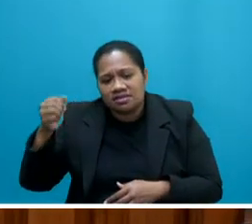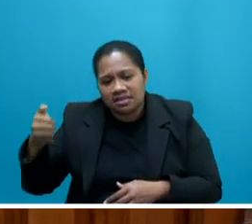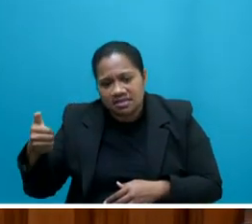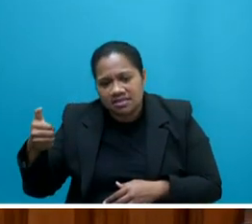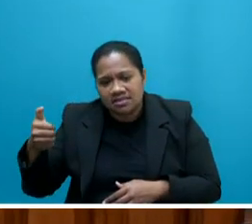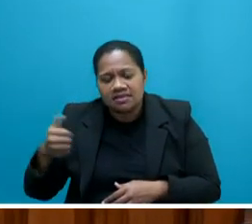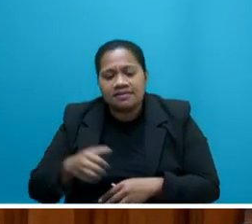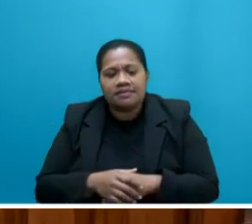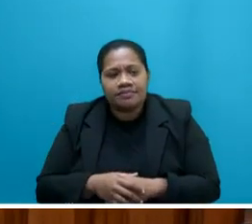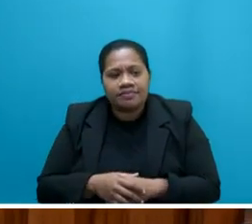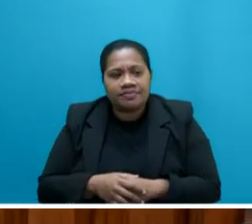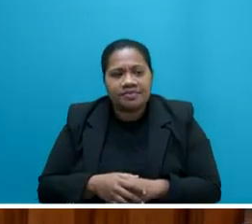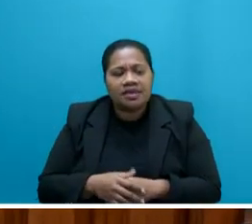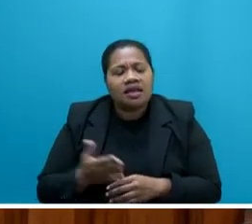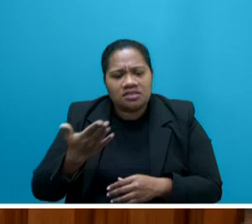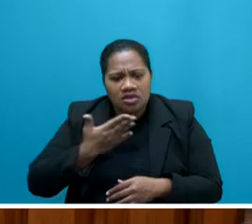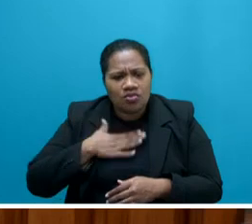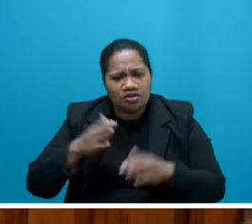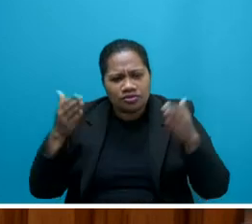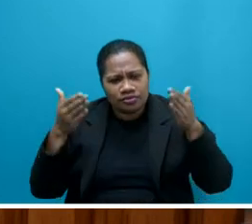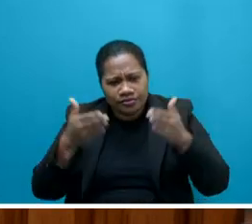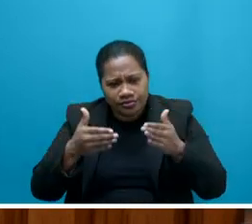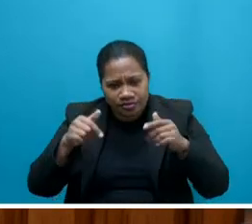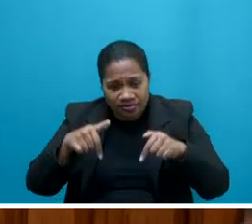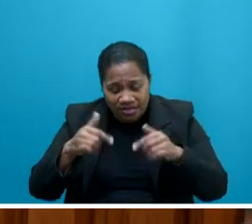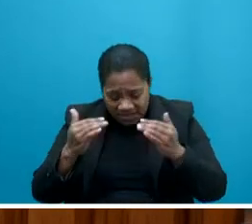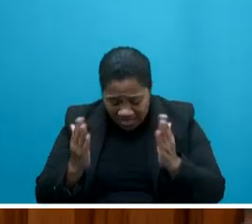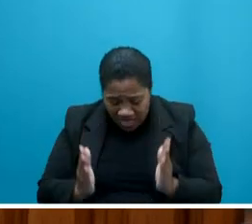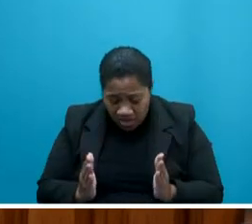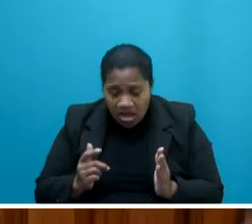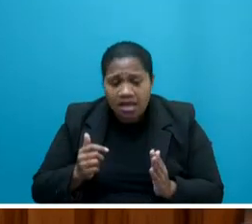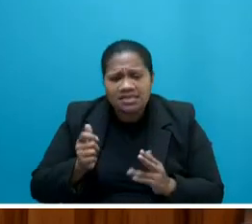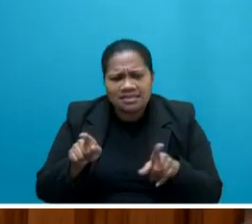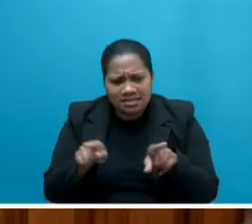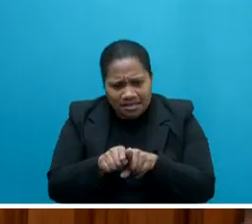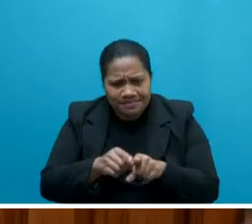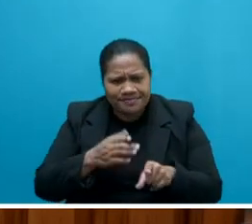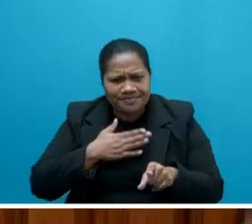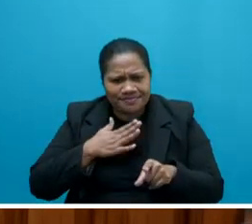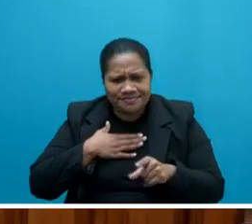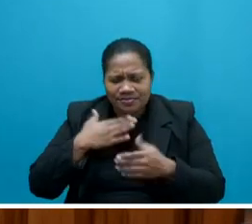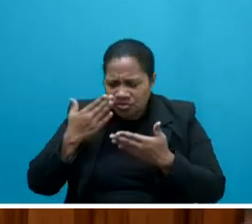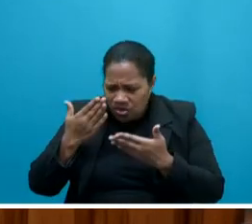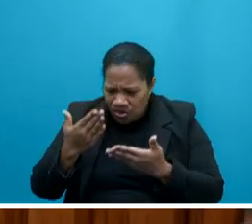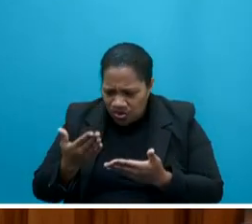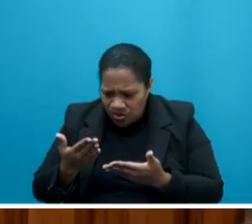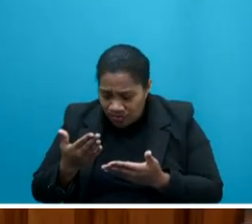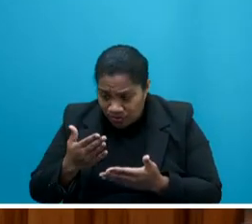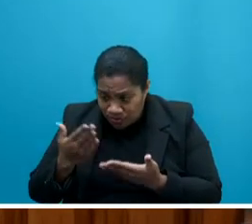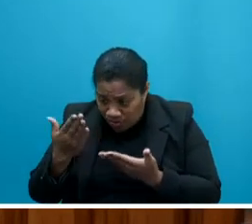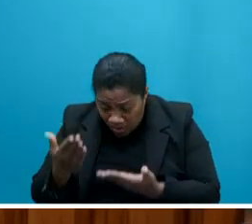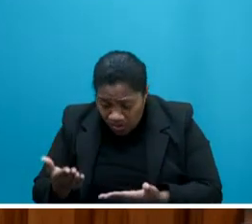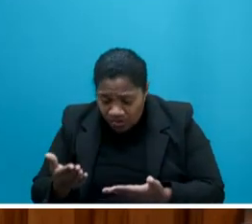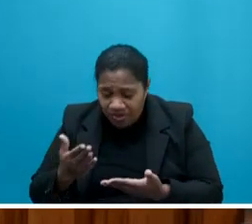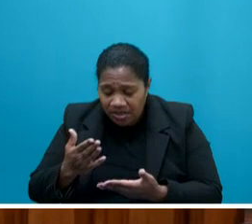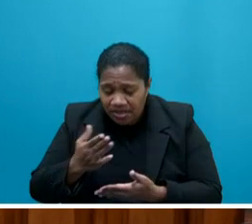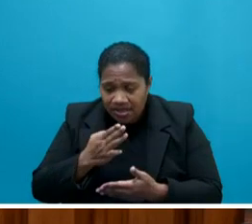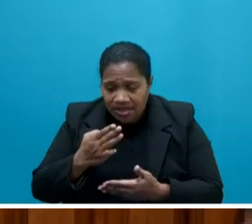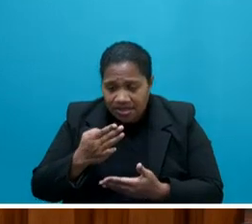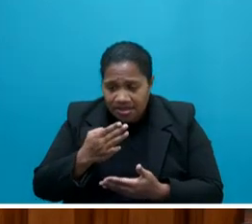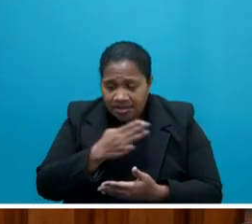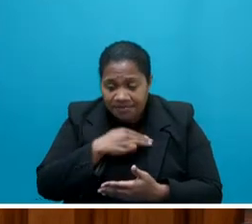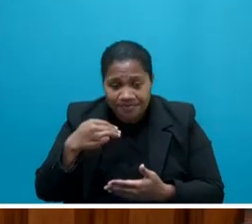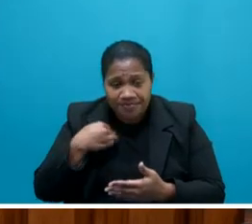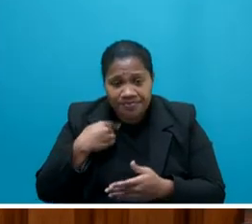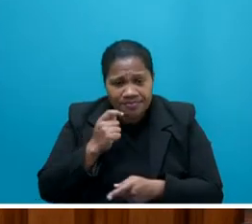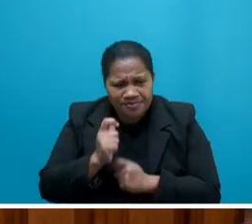attention of this House and also to my Naita, the Honourable Minister of Fisheries, to the issue of port charges which